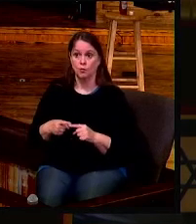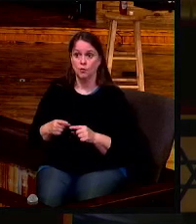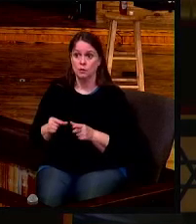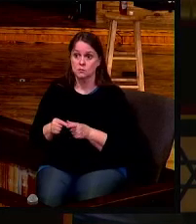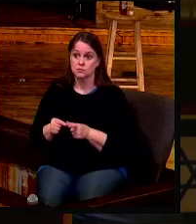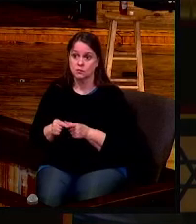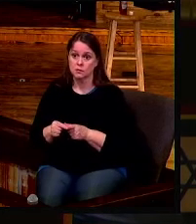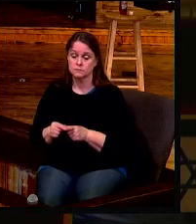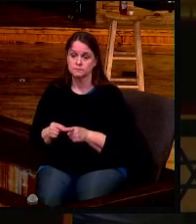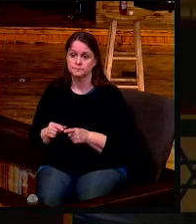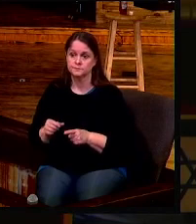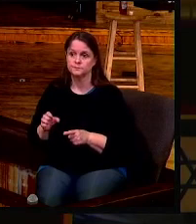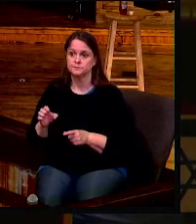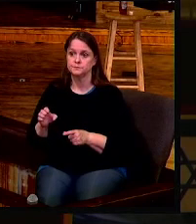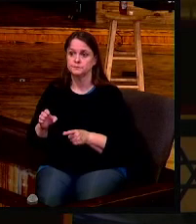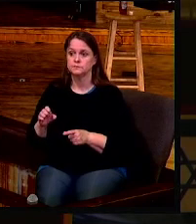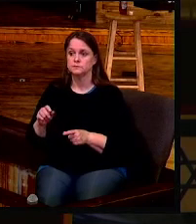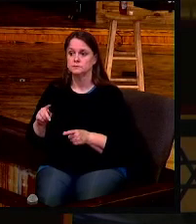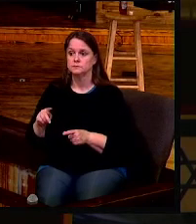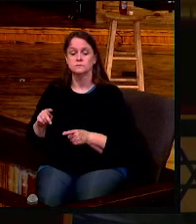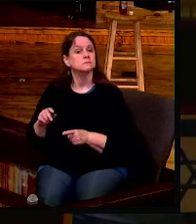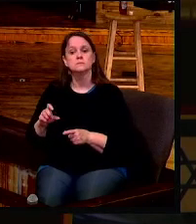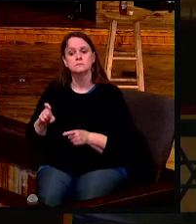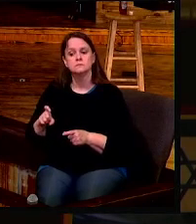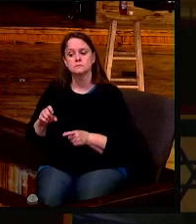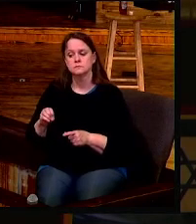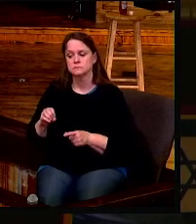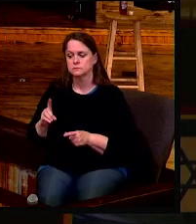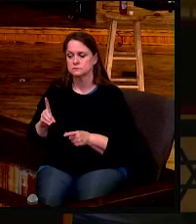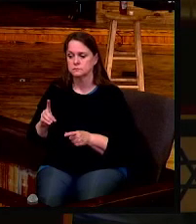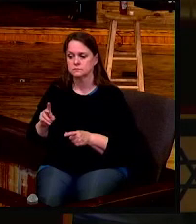Let's go to Exodus 3.